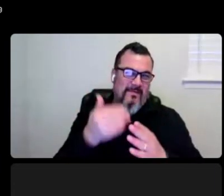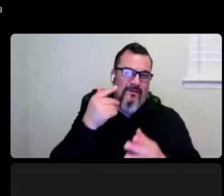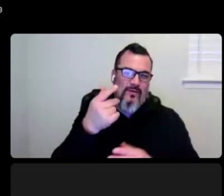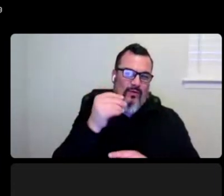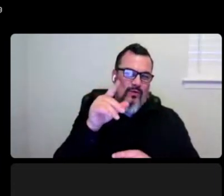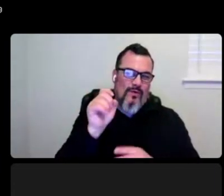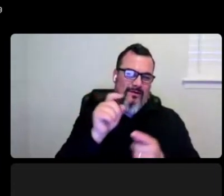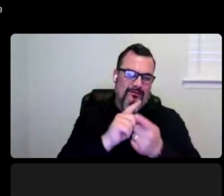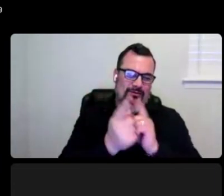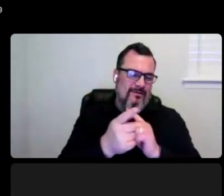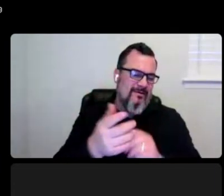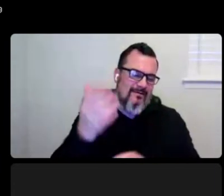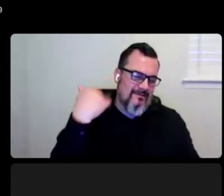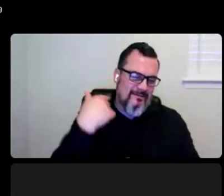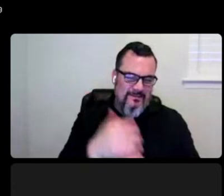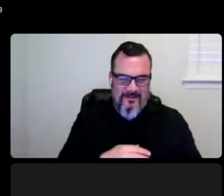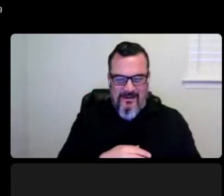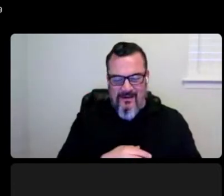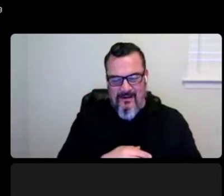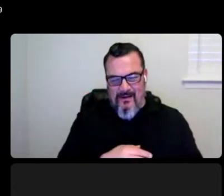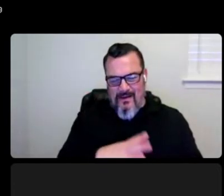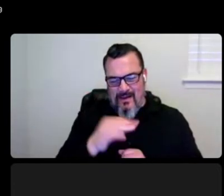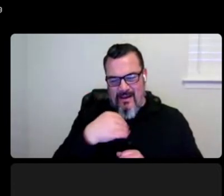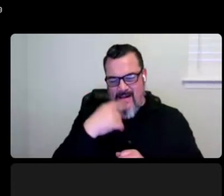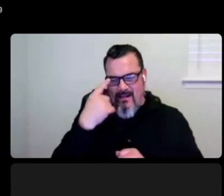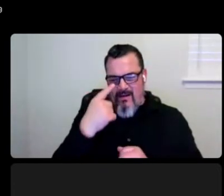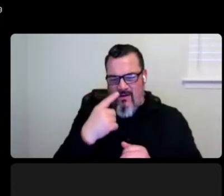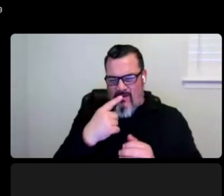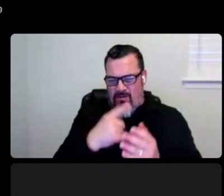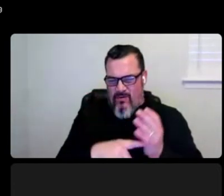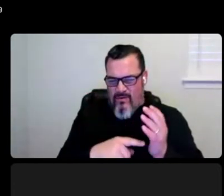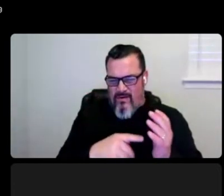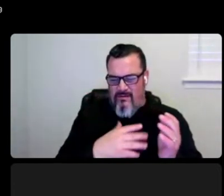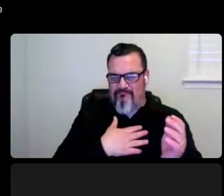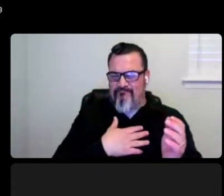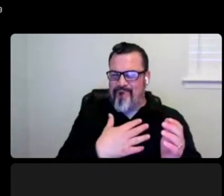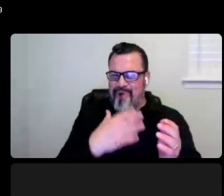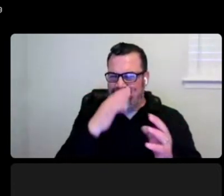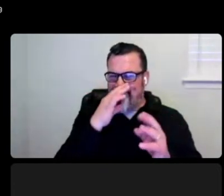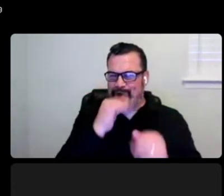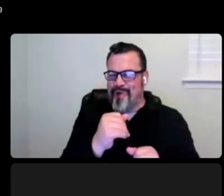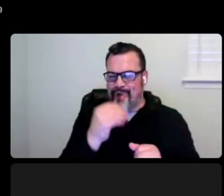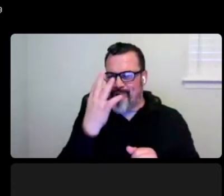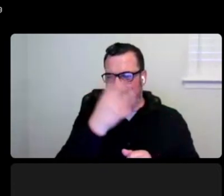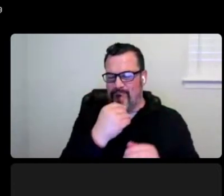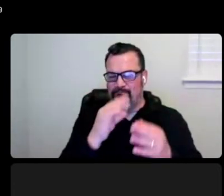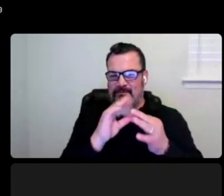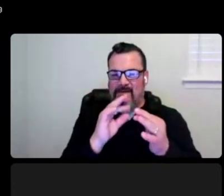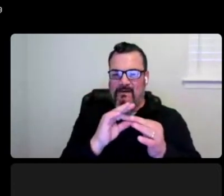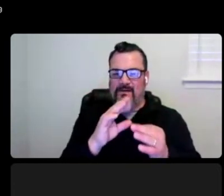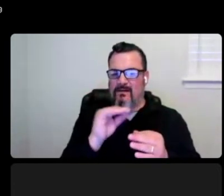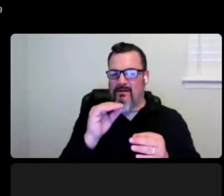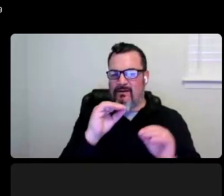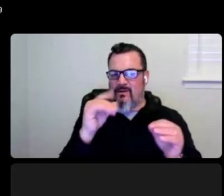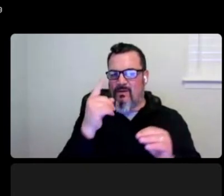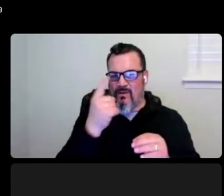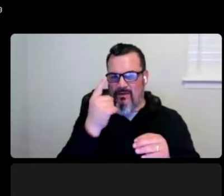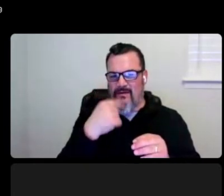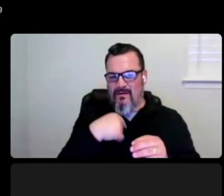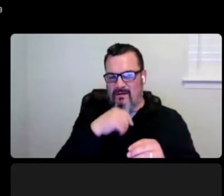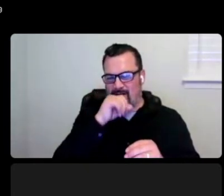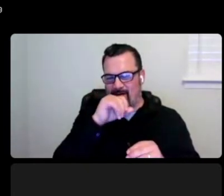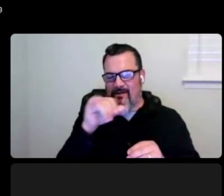Translate, long time ago. And I thought, what a compelling and beautiful message. And no wonder I love that car